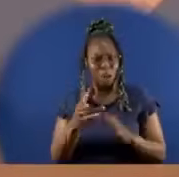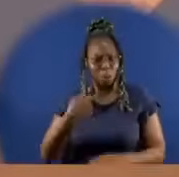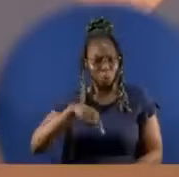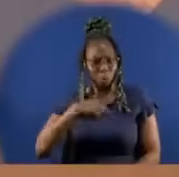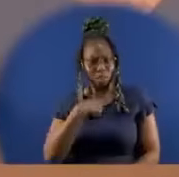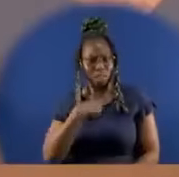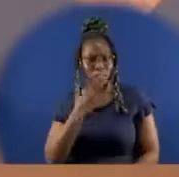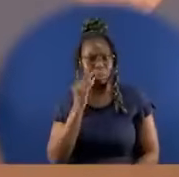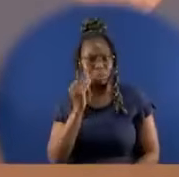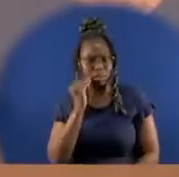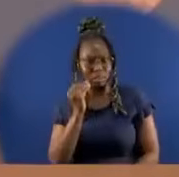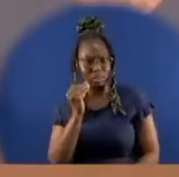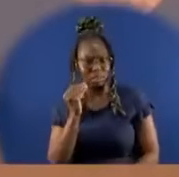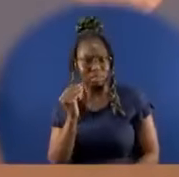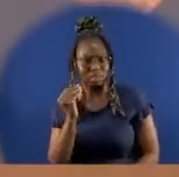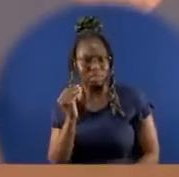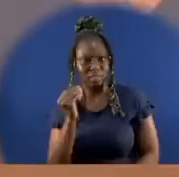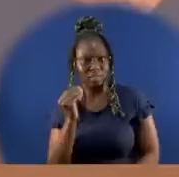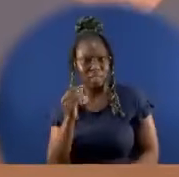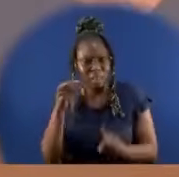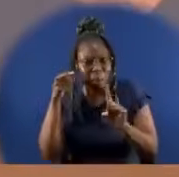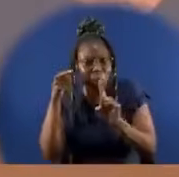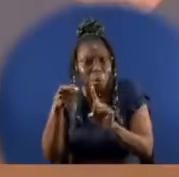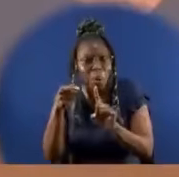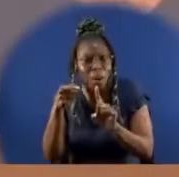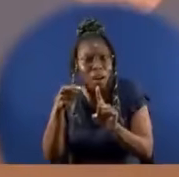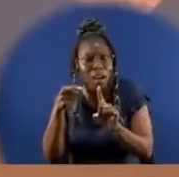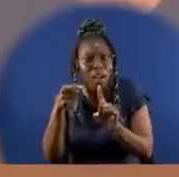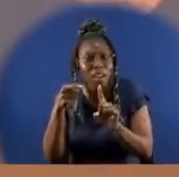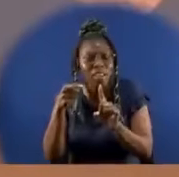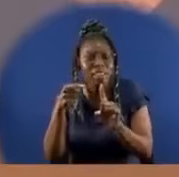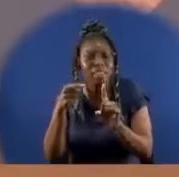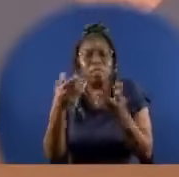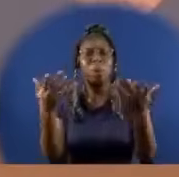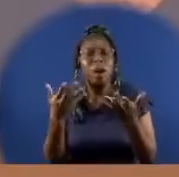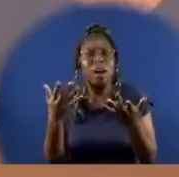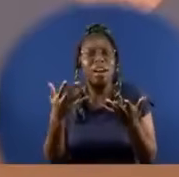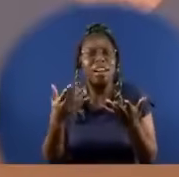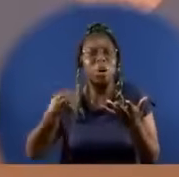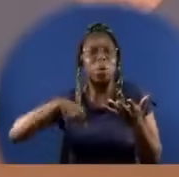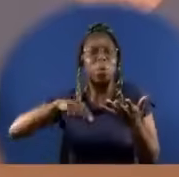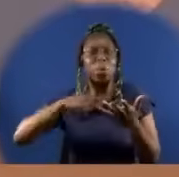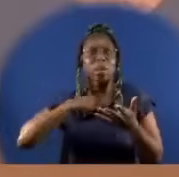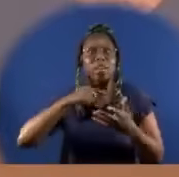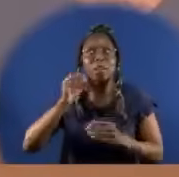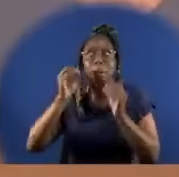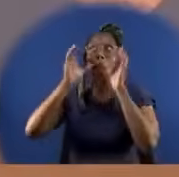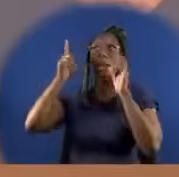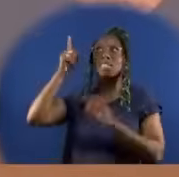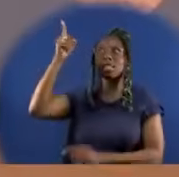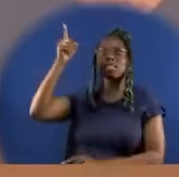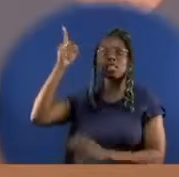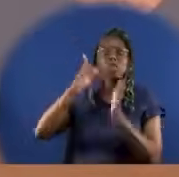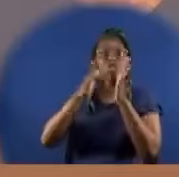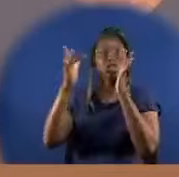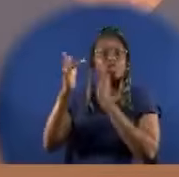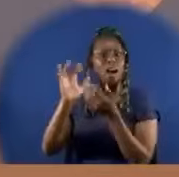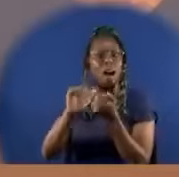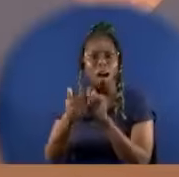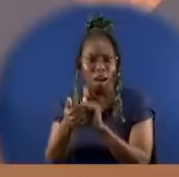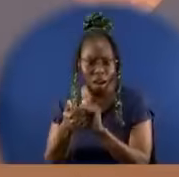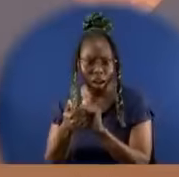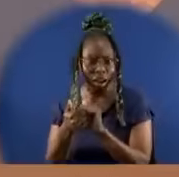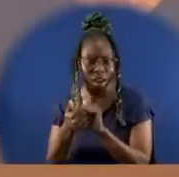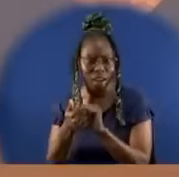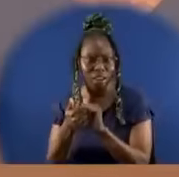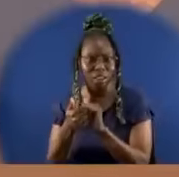The point of this message is how do we make Jesus amazed? Oh, come here. The point of this message is